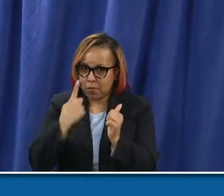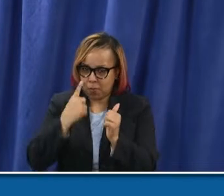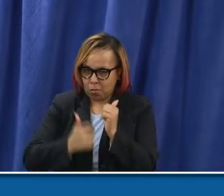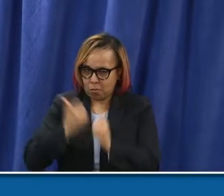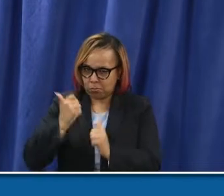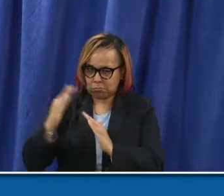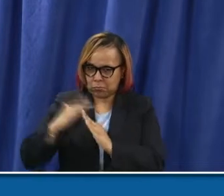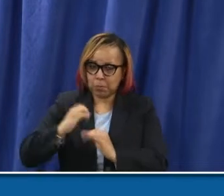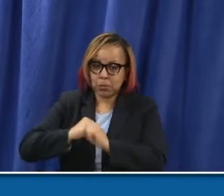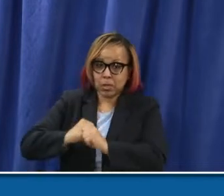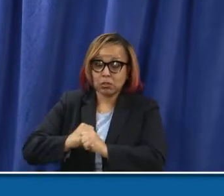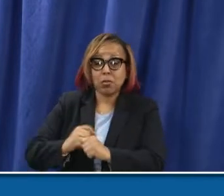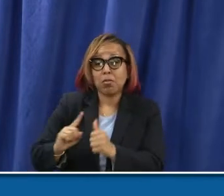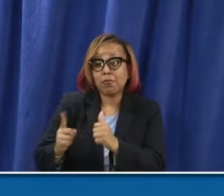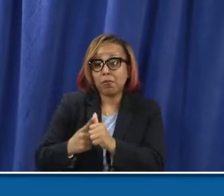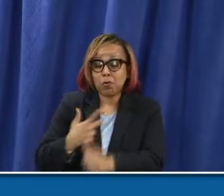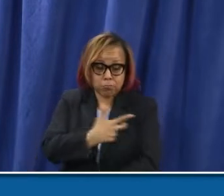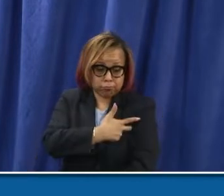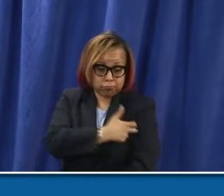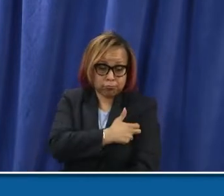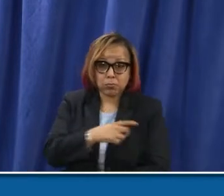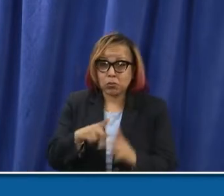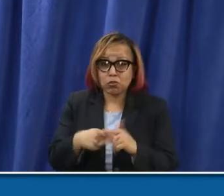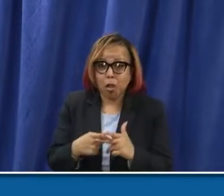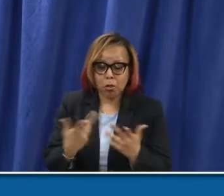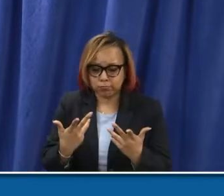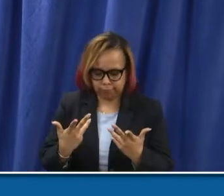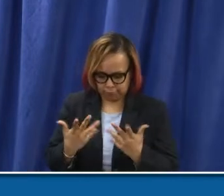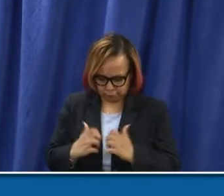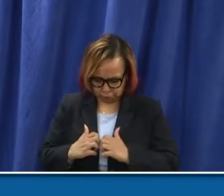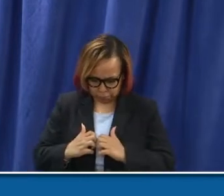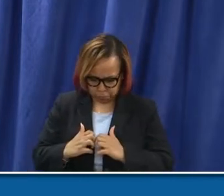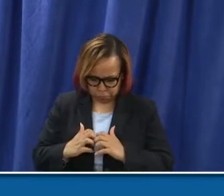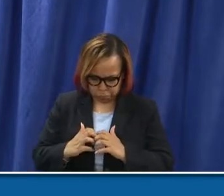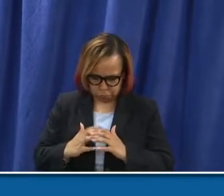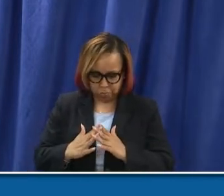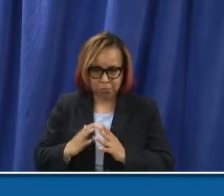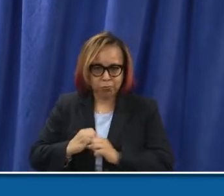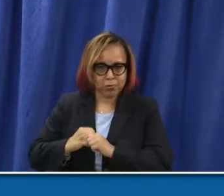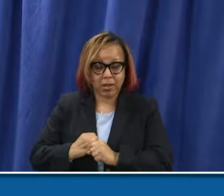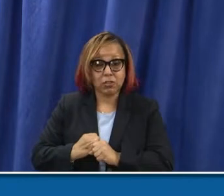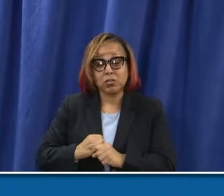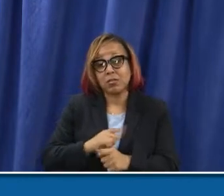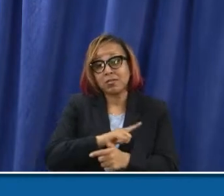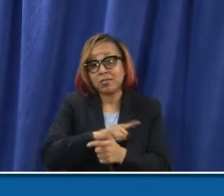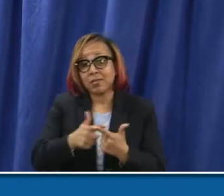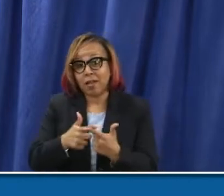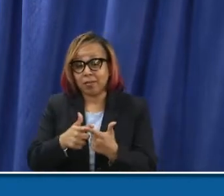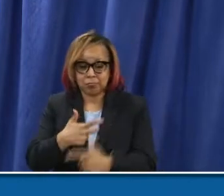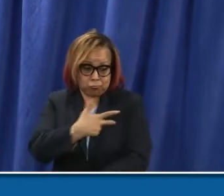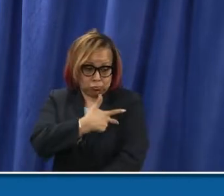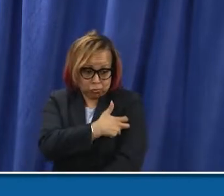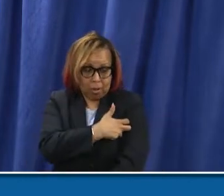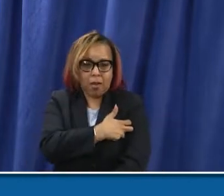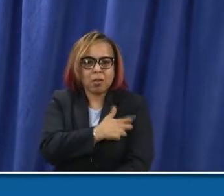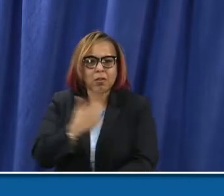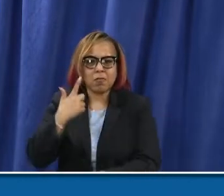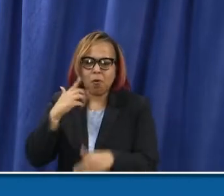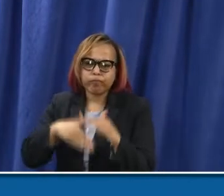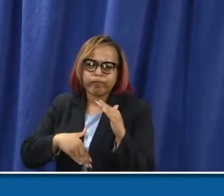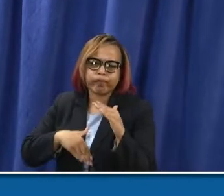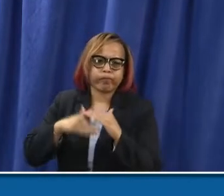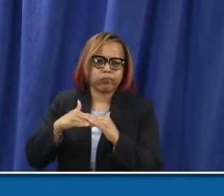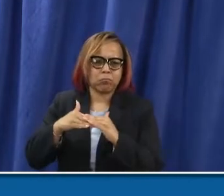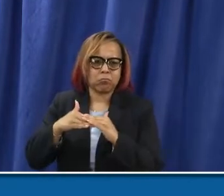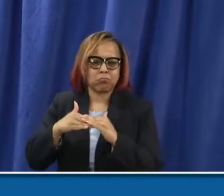protection. So the first shot really starts to build protection, and then the second shot is needed to receive the maximum coverage